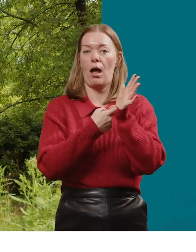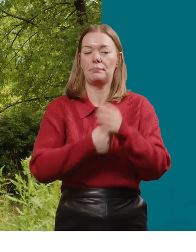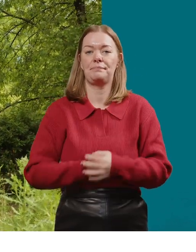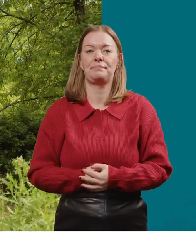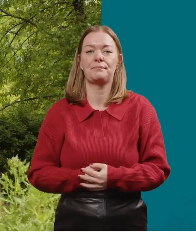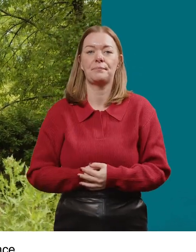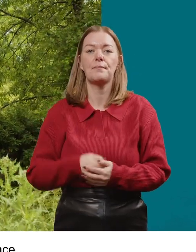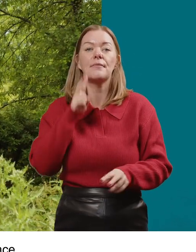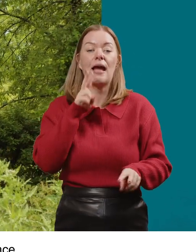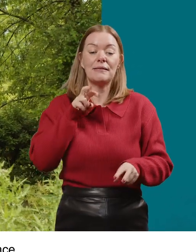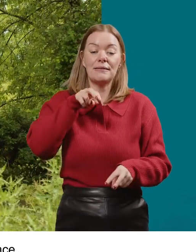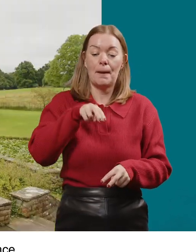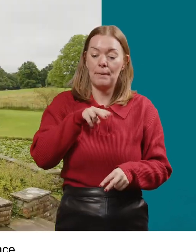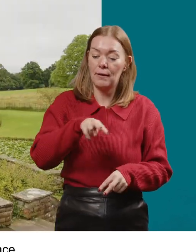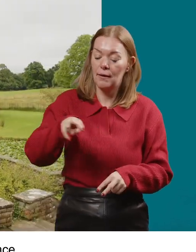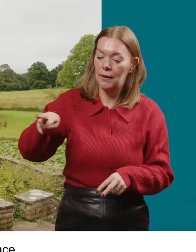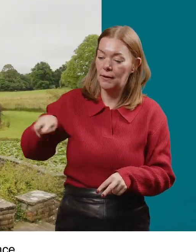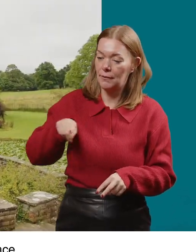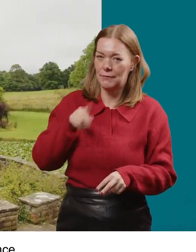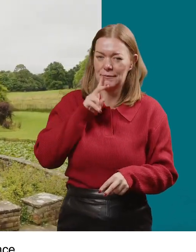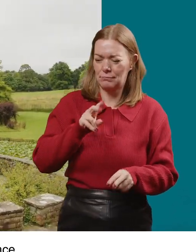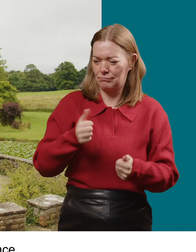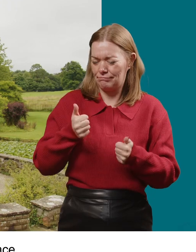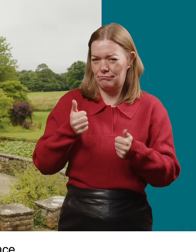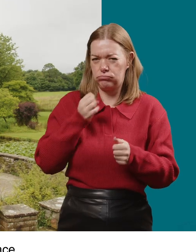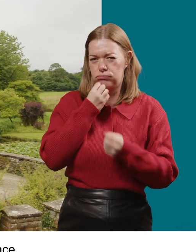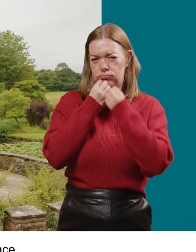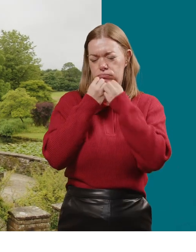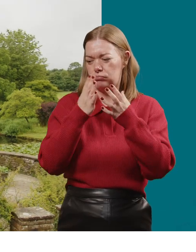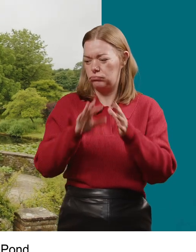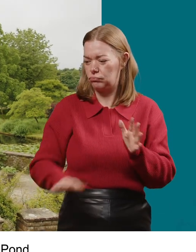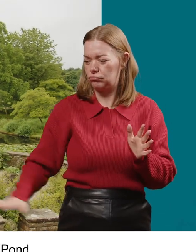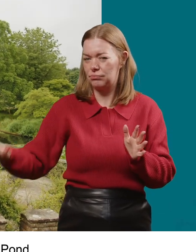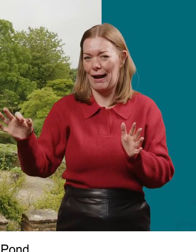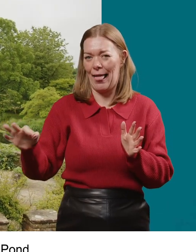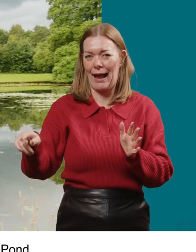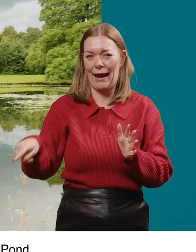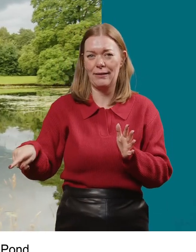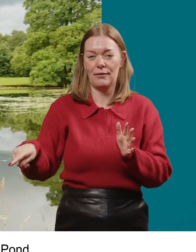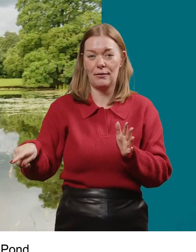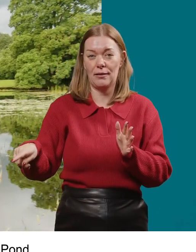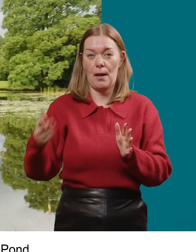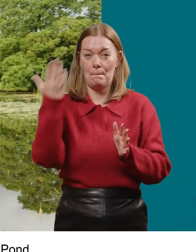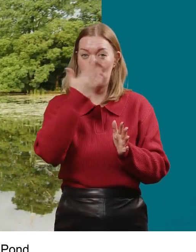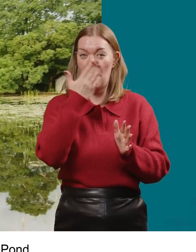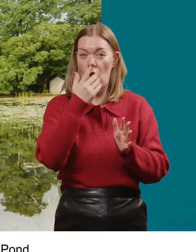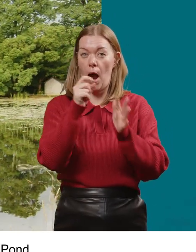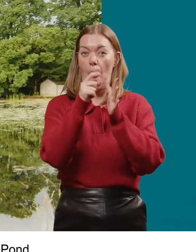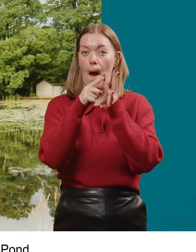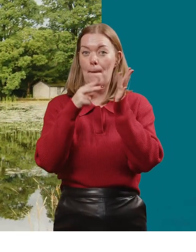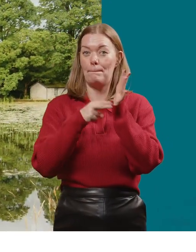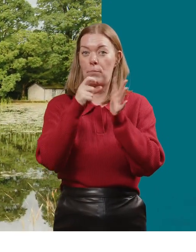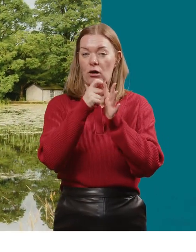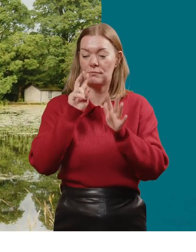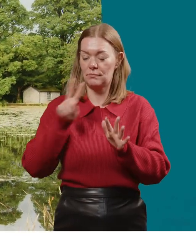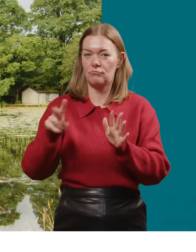From the top of the steps, here on the east terrace, there is a stunning view over the lake. This is called the Mirror Pond, and in the best